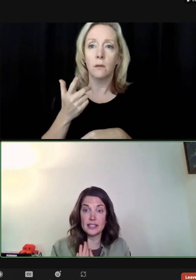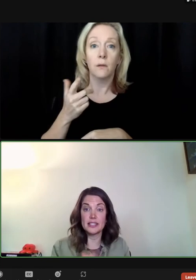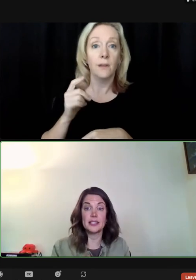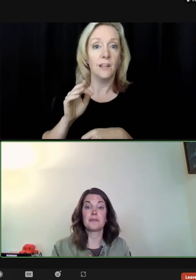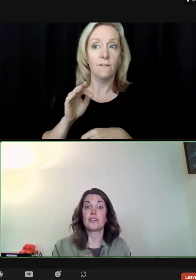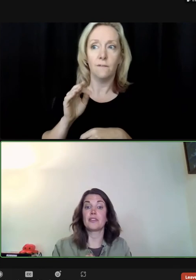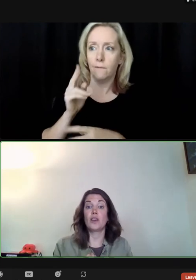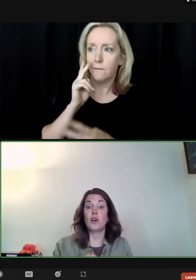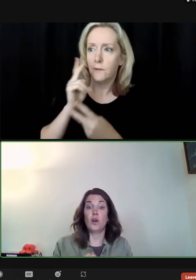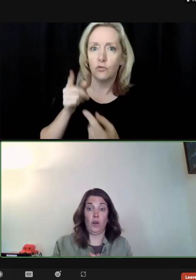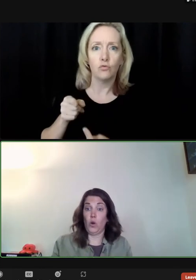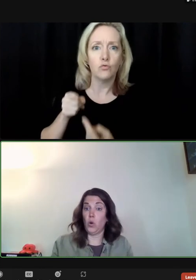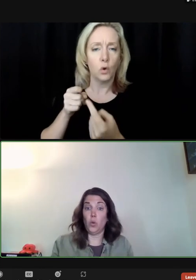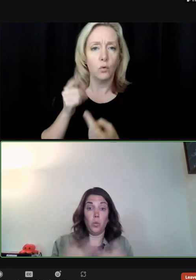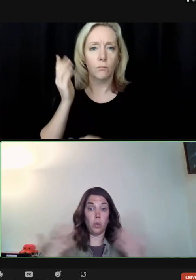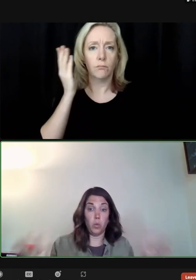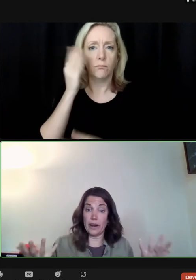easily be missed.